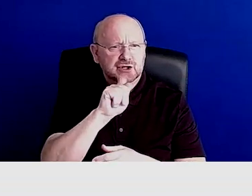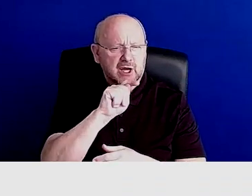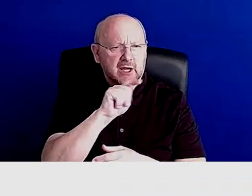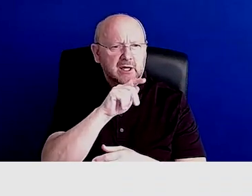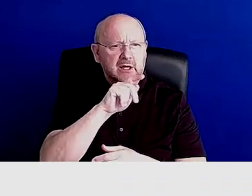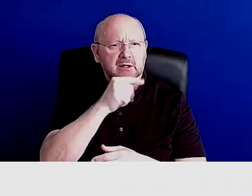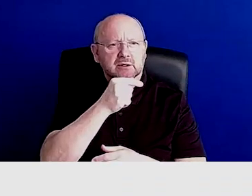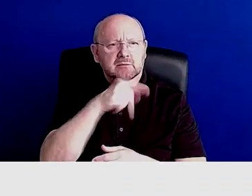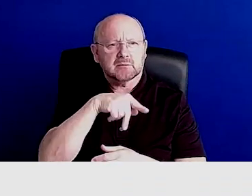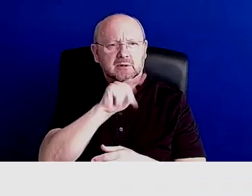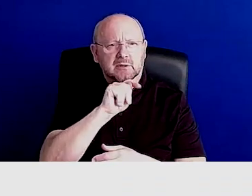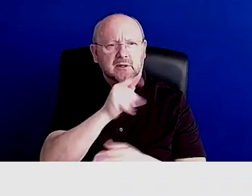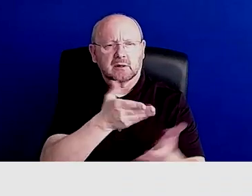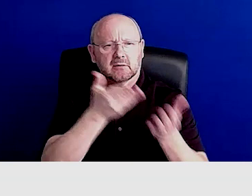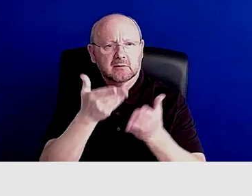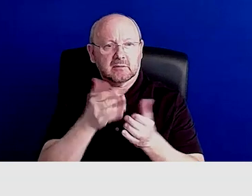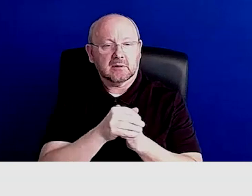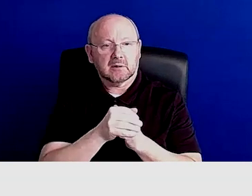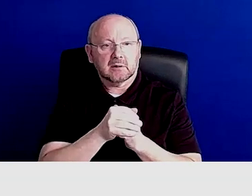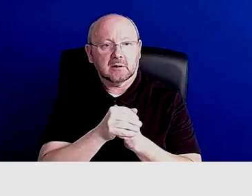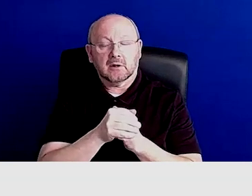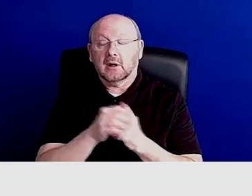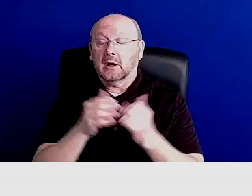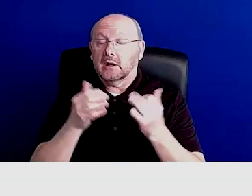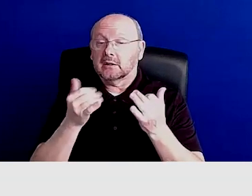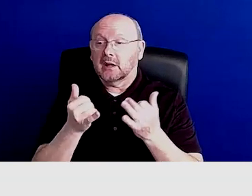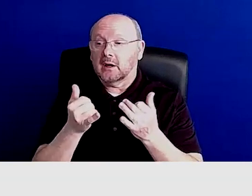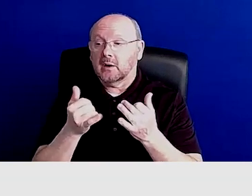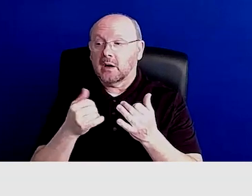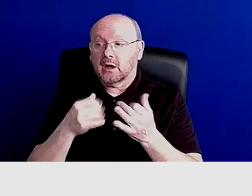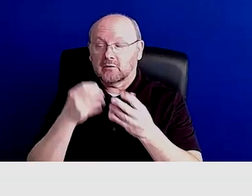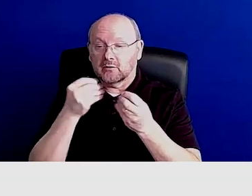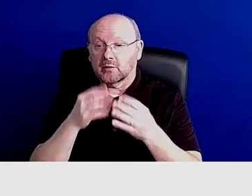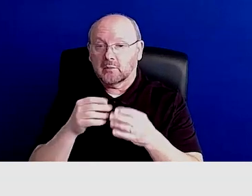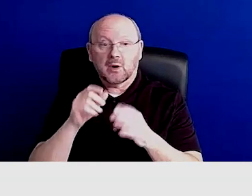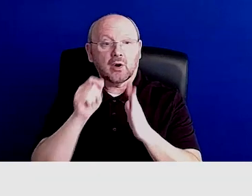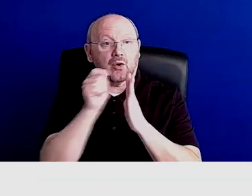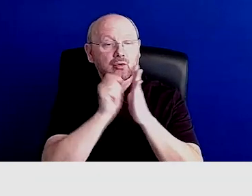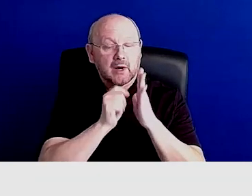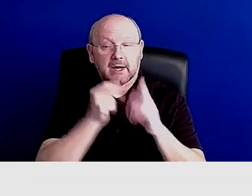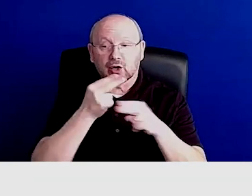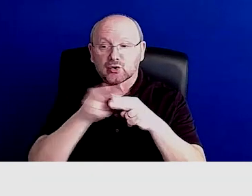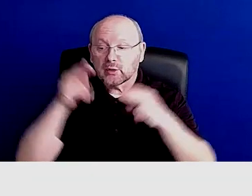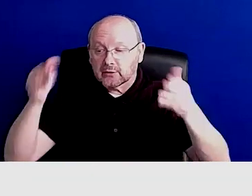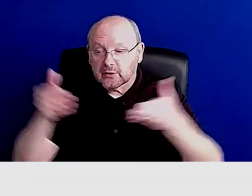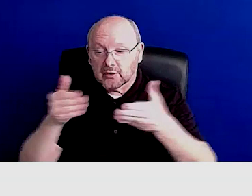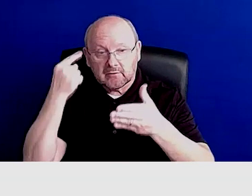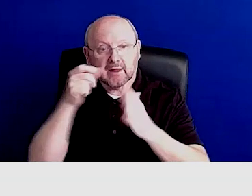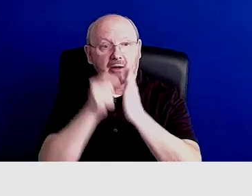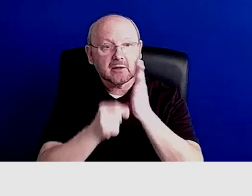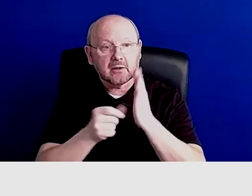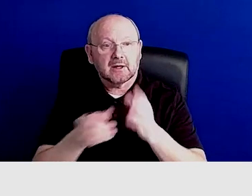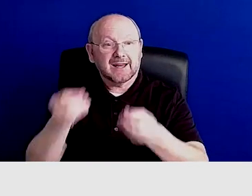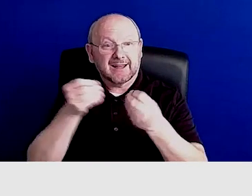And then I say, now write a short introduction for that article. Short introduction for that article. So here's what it gave me. 1, 2,